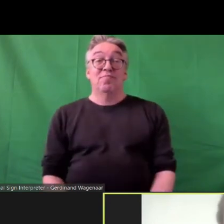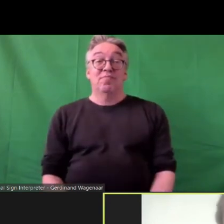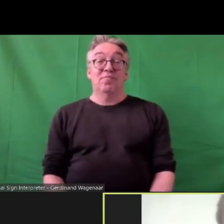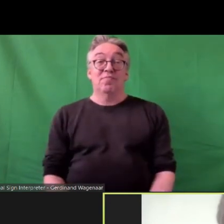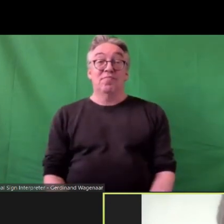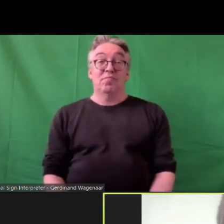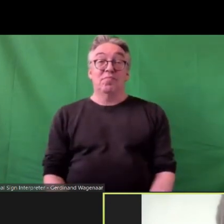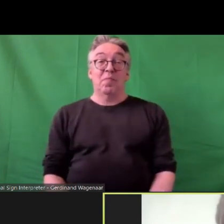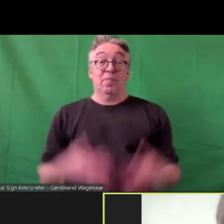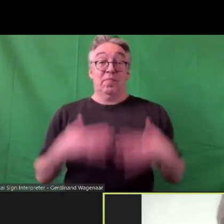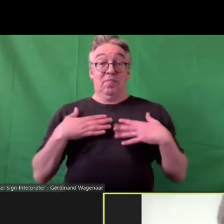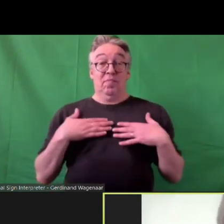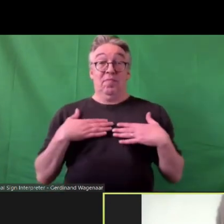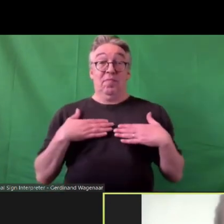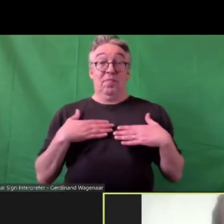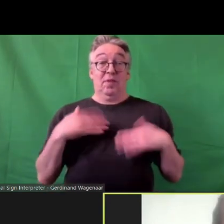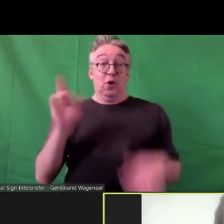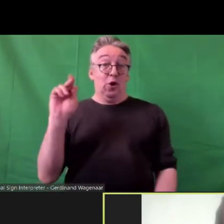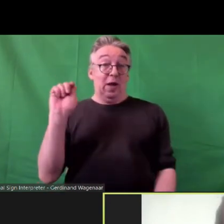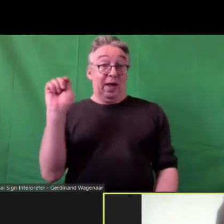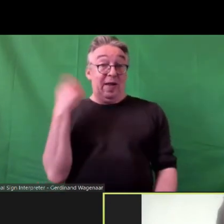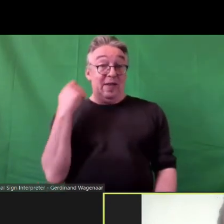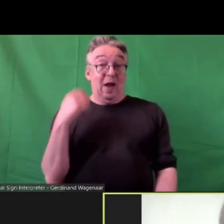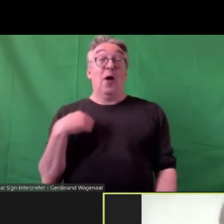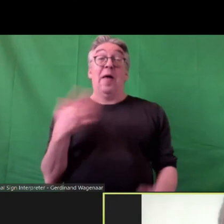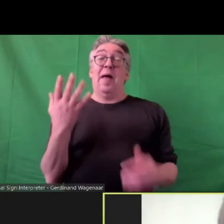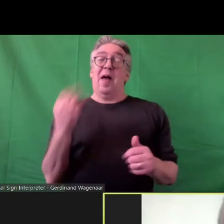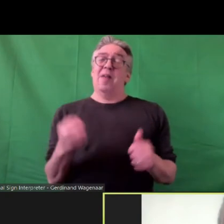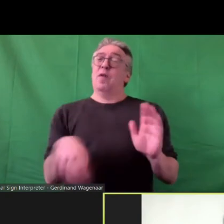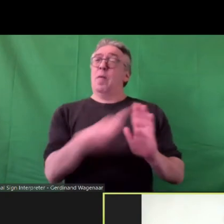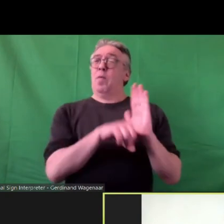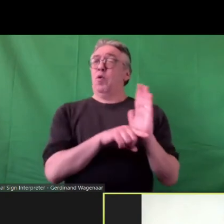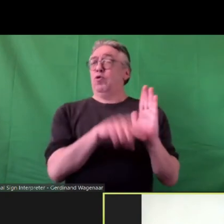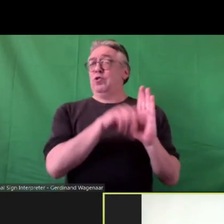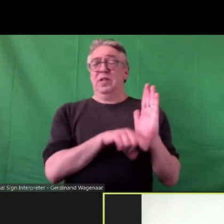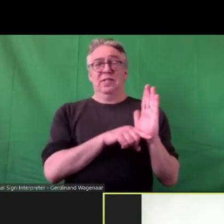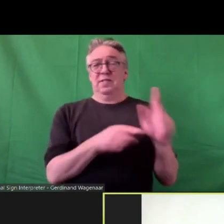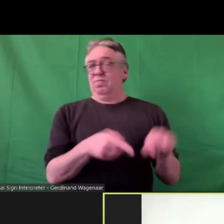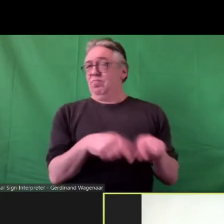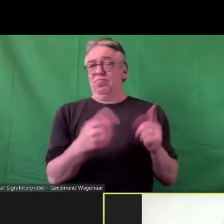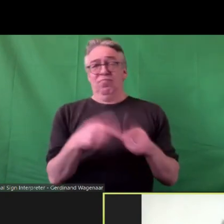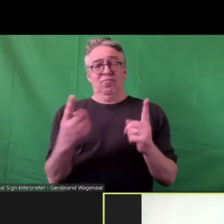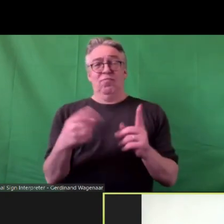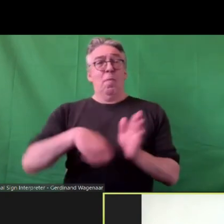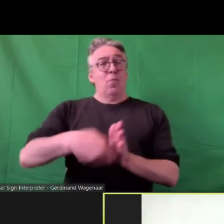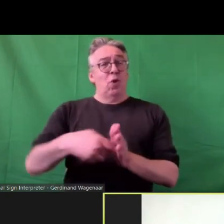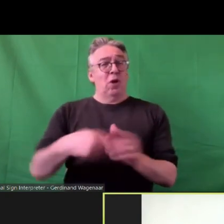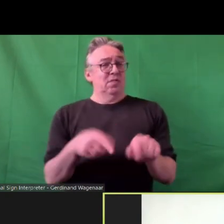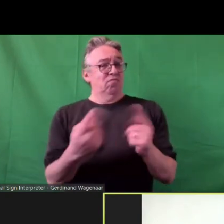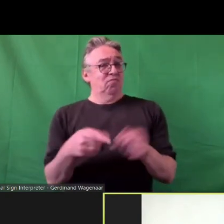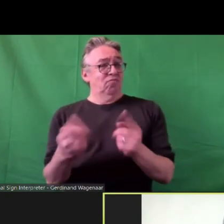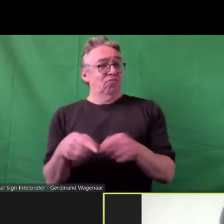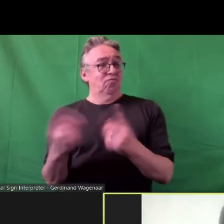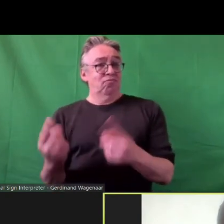For us as a country, there are several policies, several interventions that we've come up with. And first